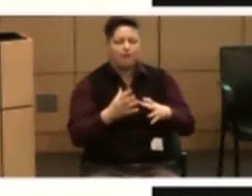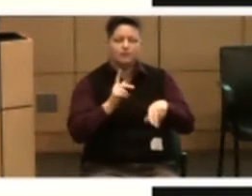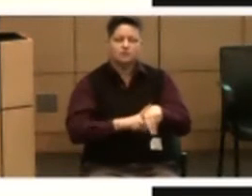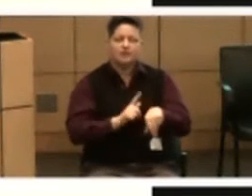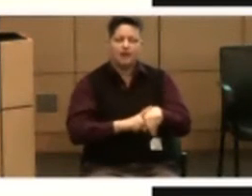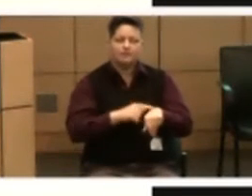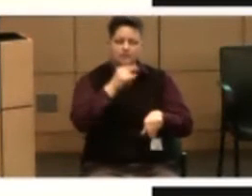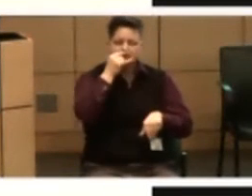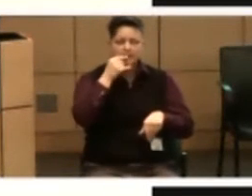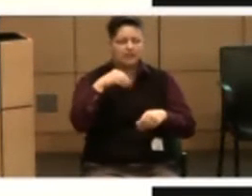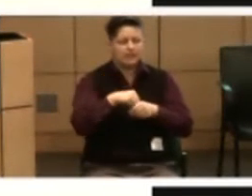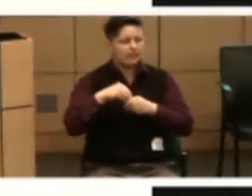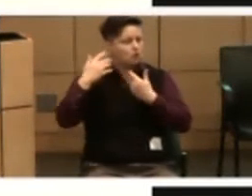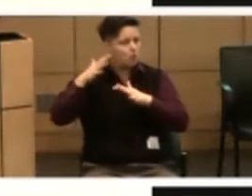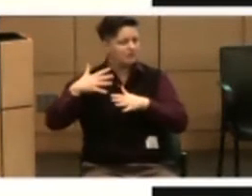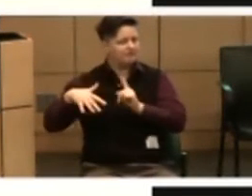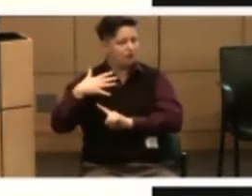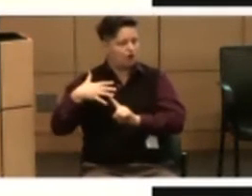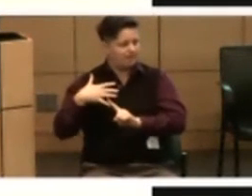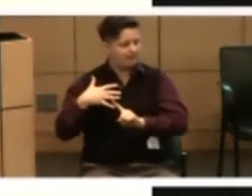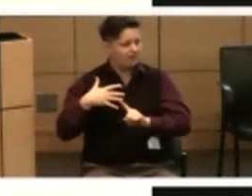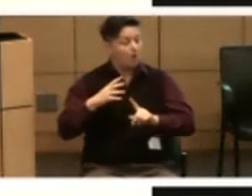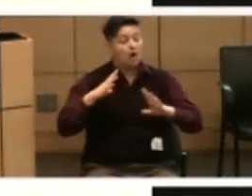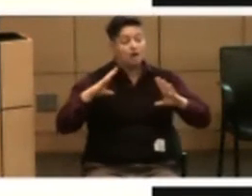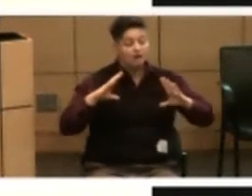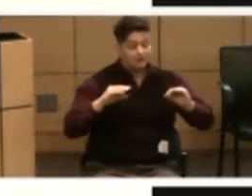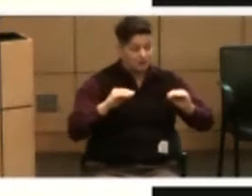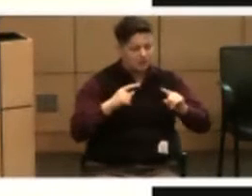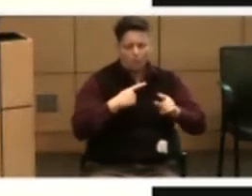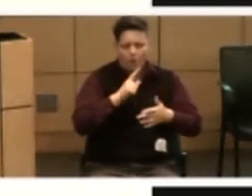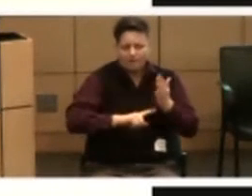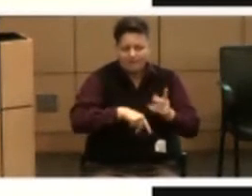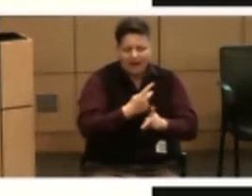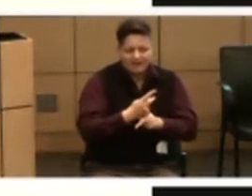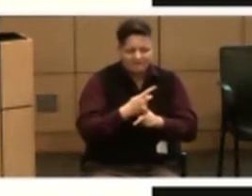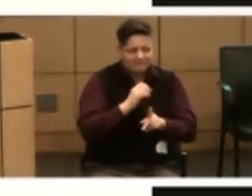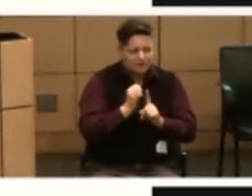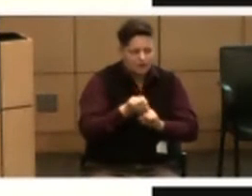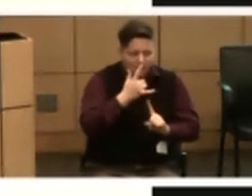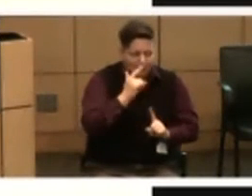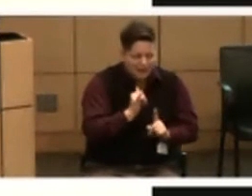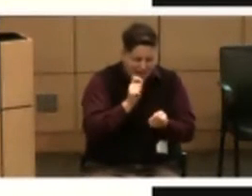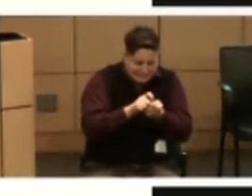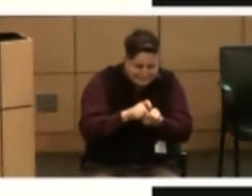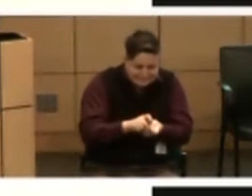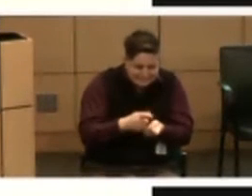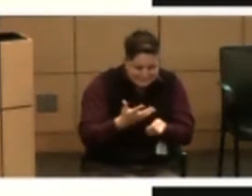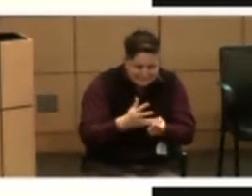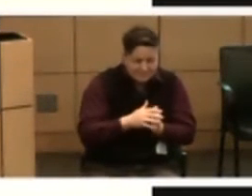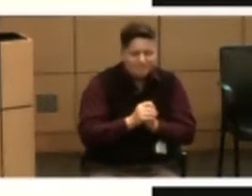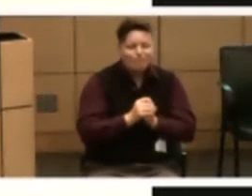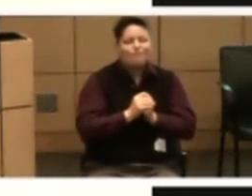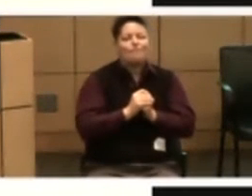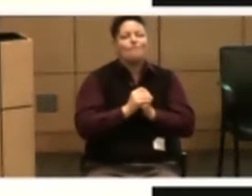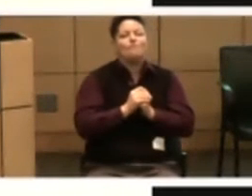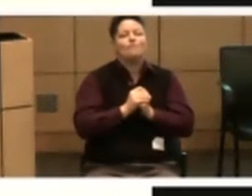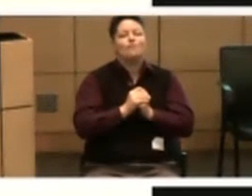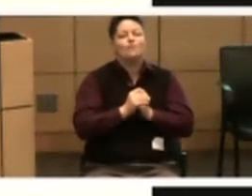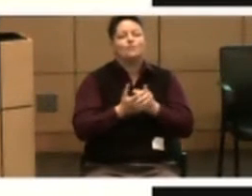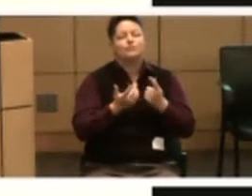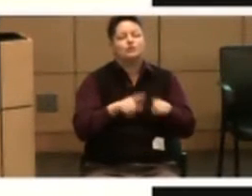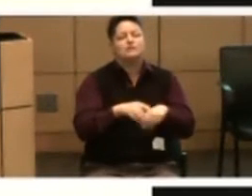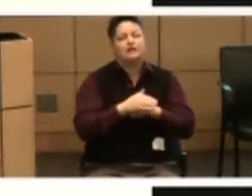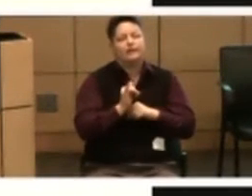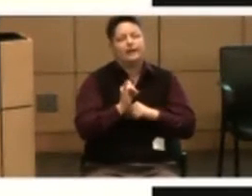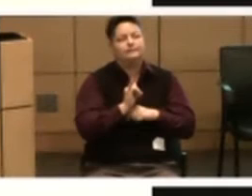noisy environment, and then recently going further and saying, well, what kind of environments are they? And it turns out that even in the